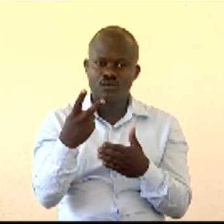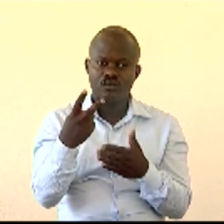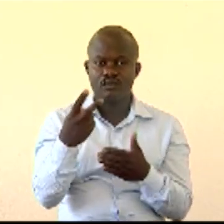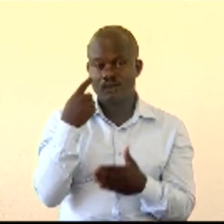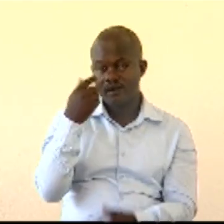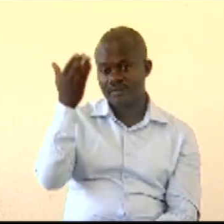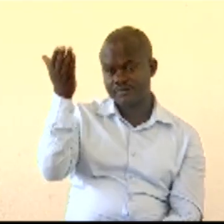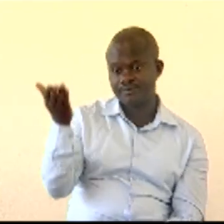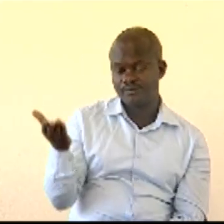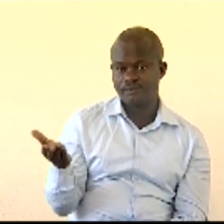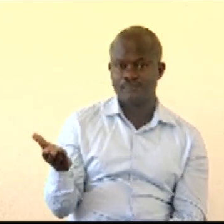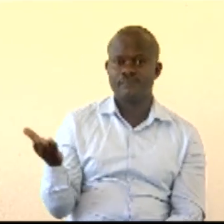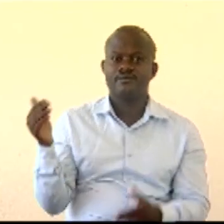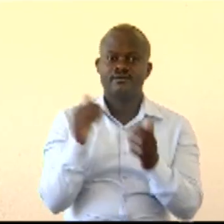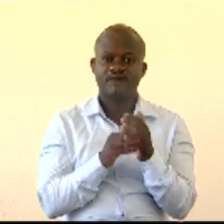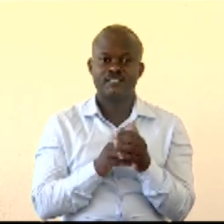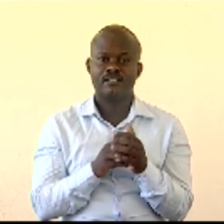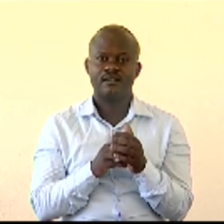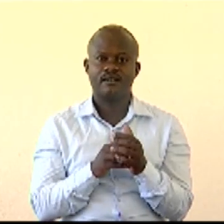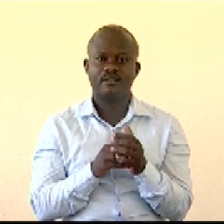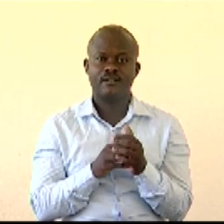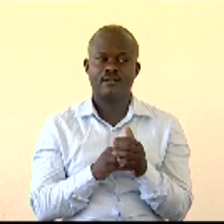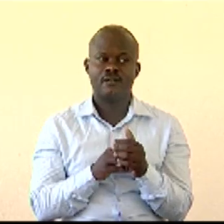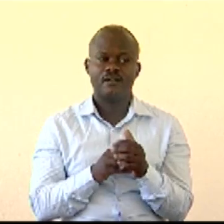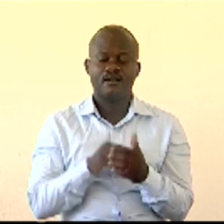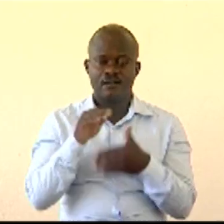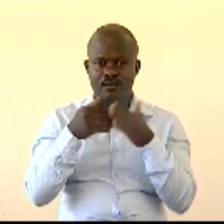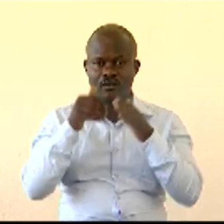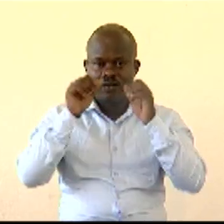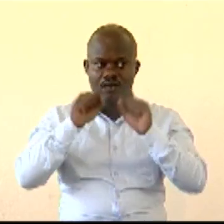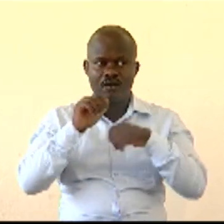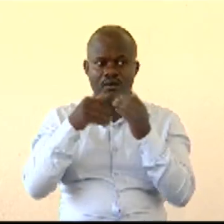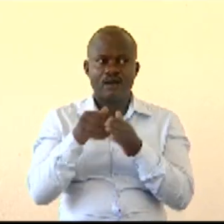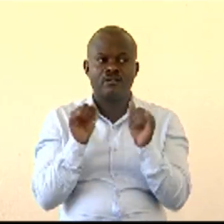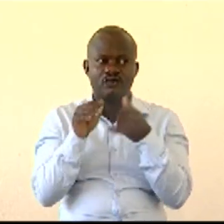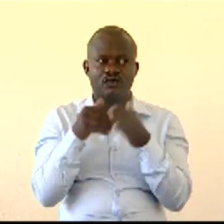have, and I hope you can try this one.